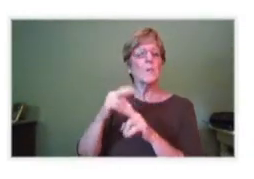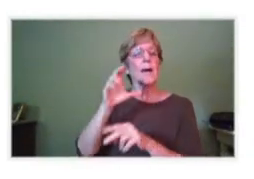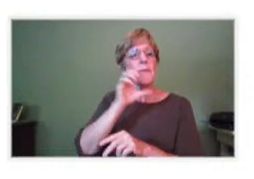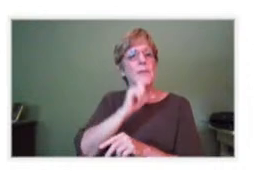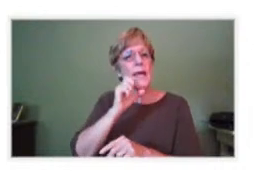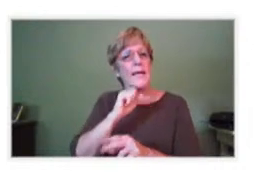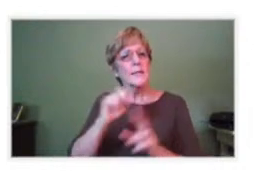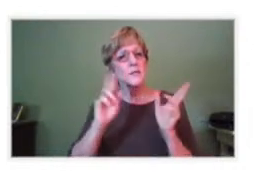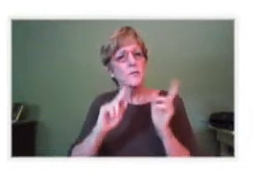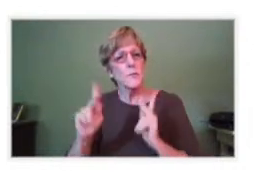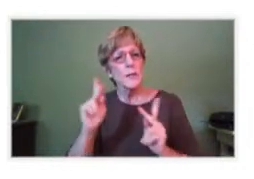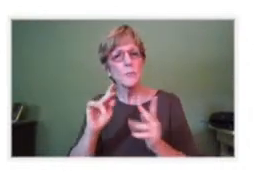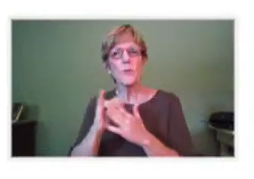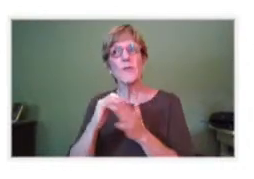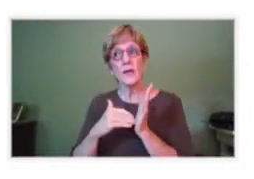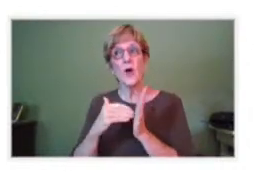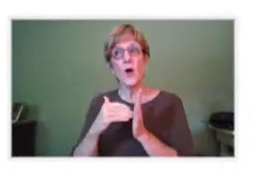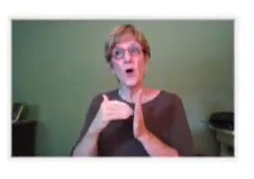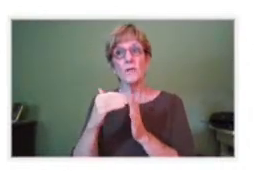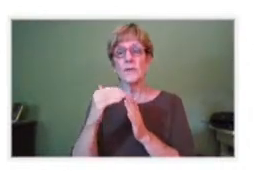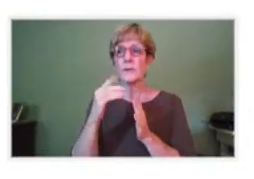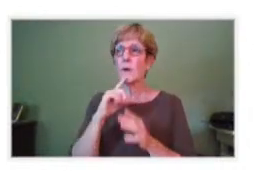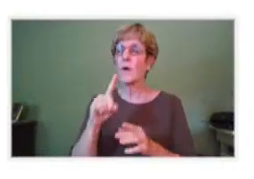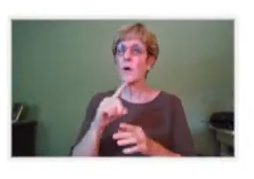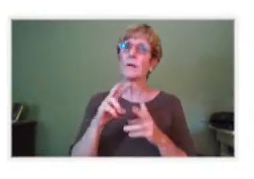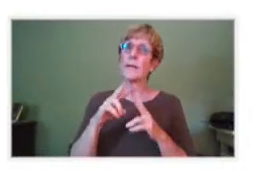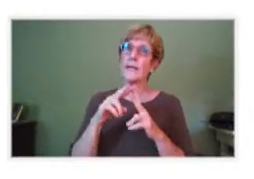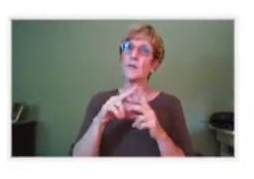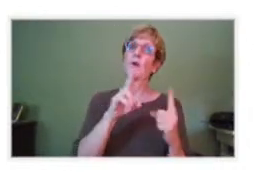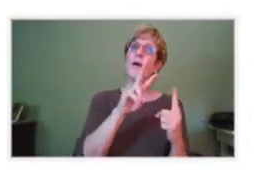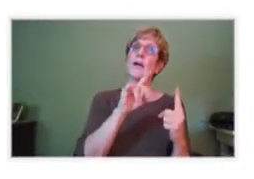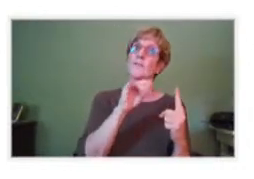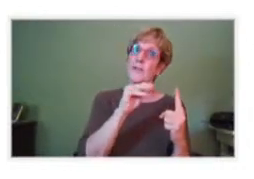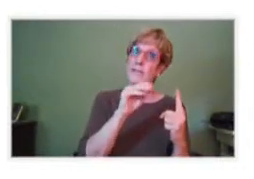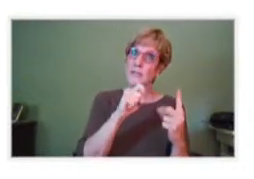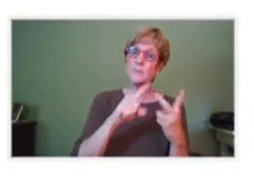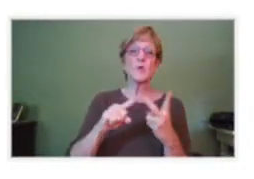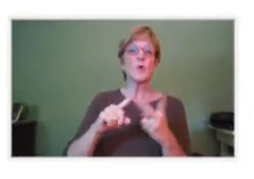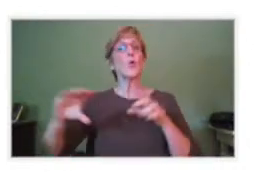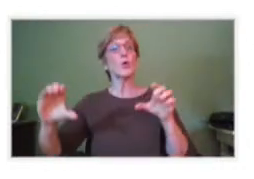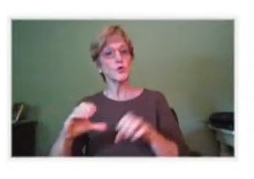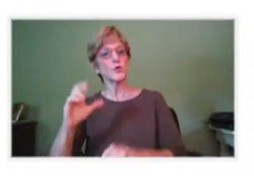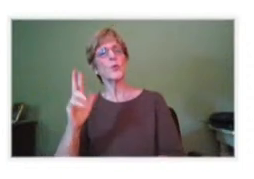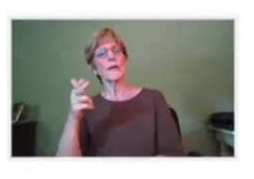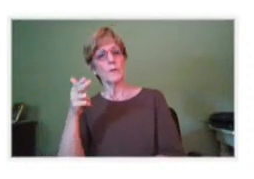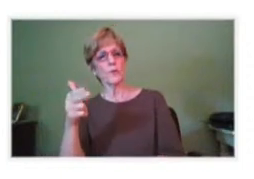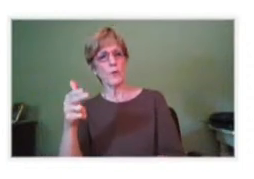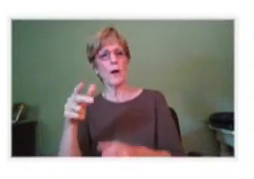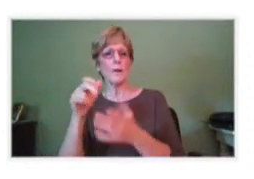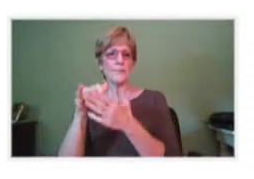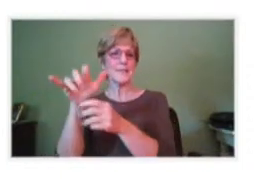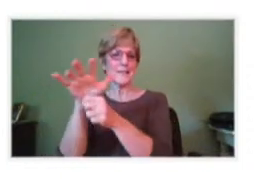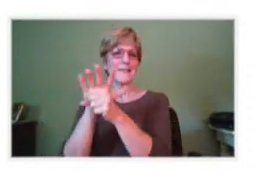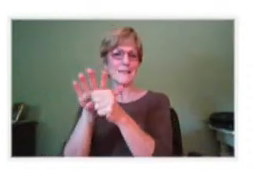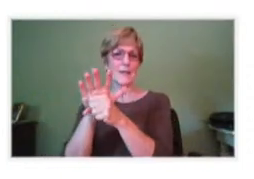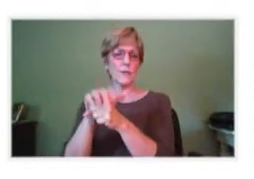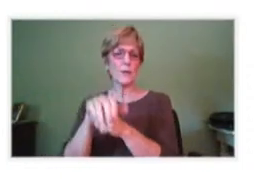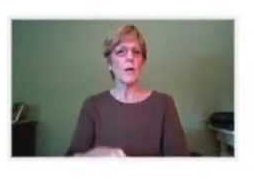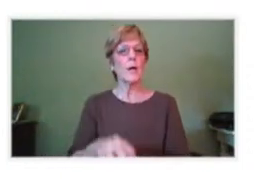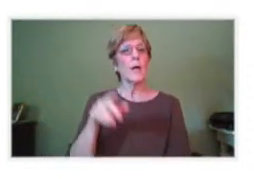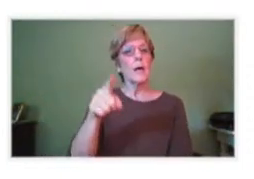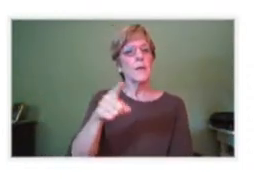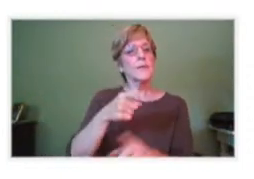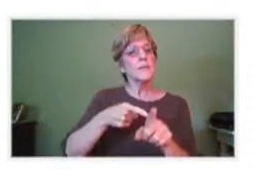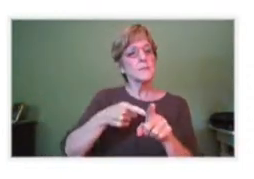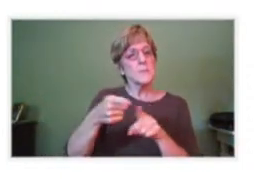that oftentimes are either victims or perpetrators of crime in this area. This has specifically worked